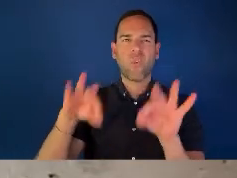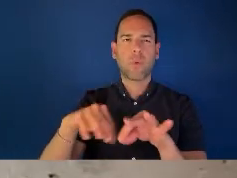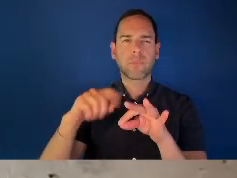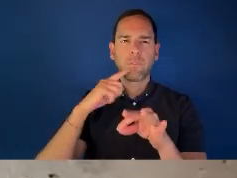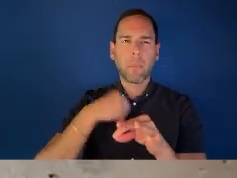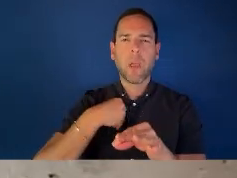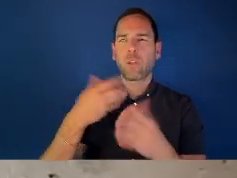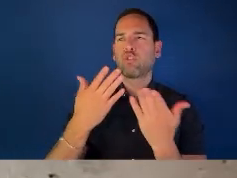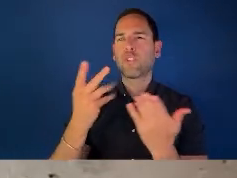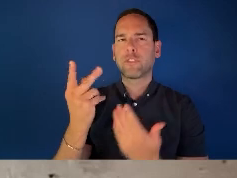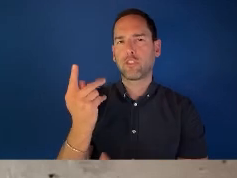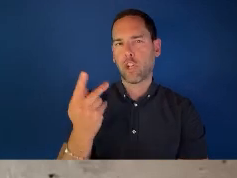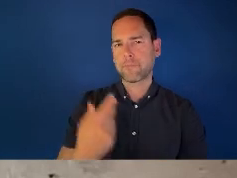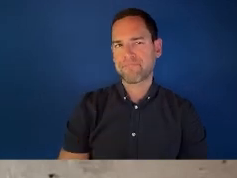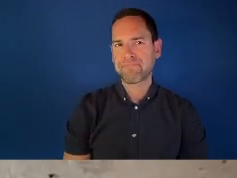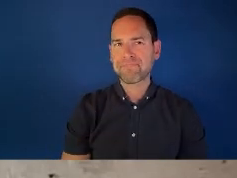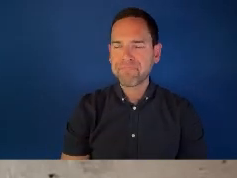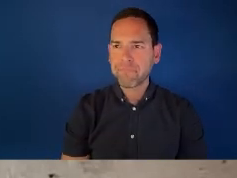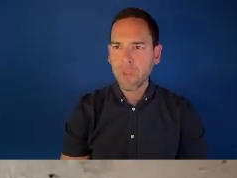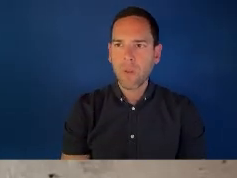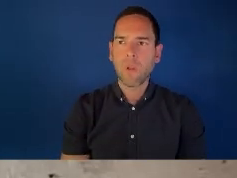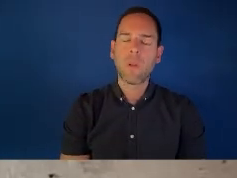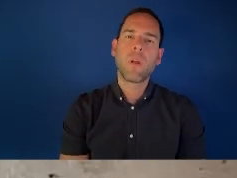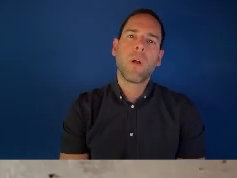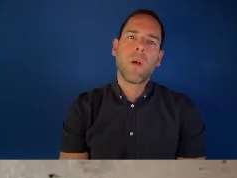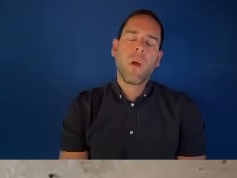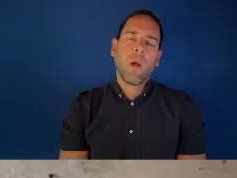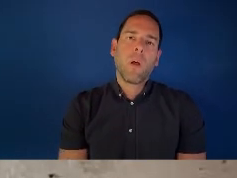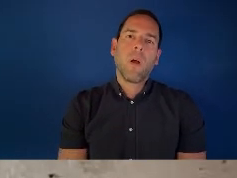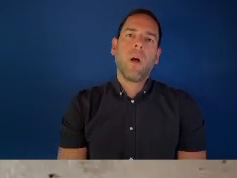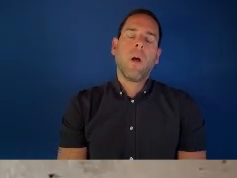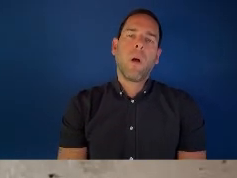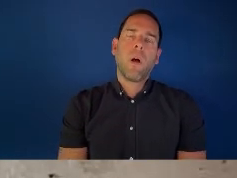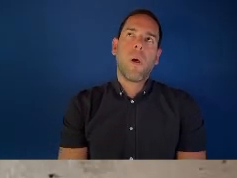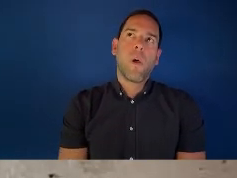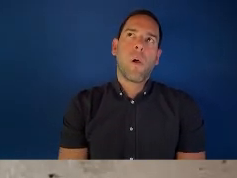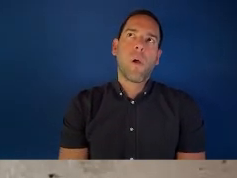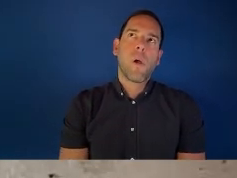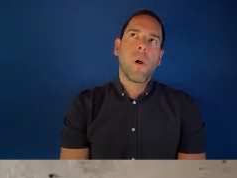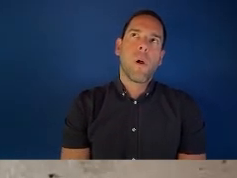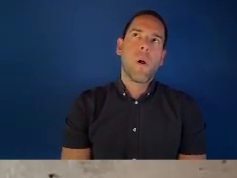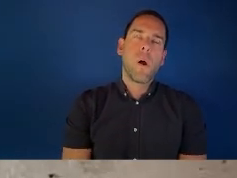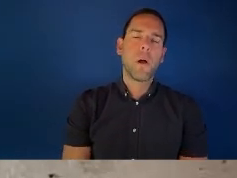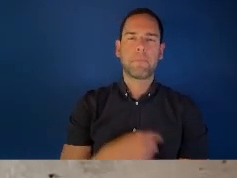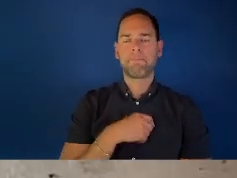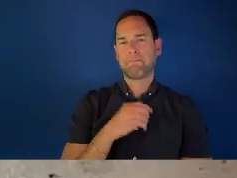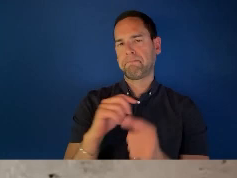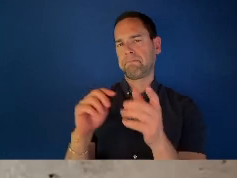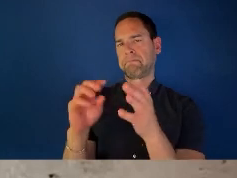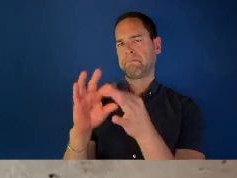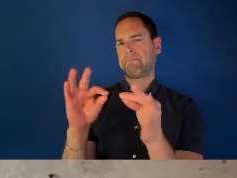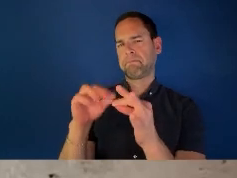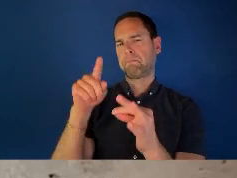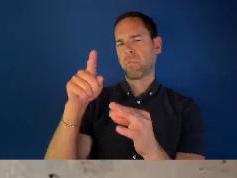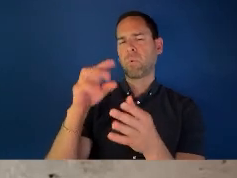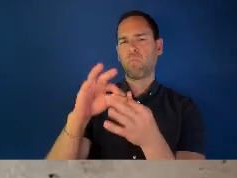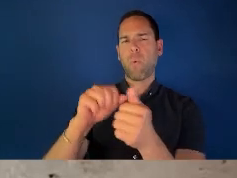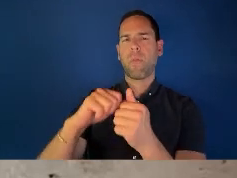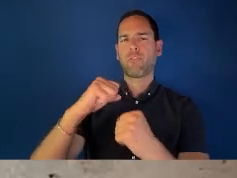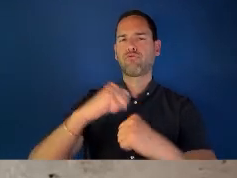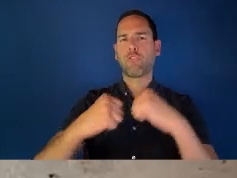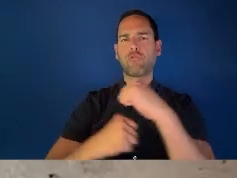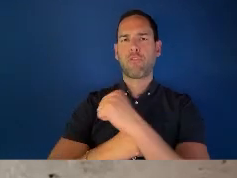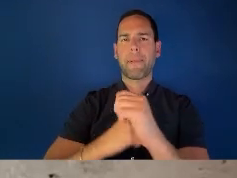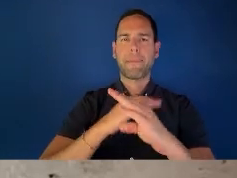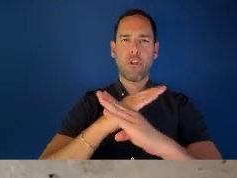accommodations. I have a single room, which is immensely helpful, probably like the most important accommodation to me. But I don't